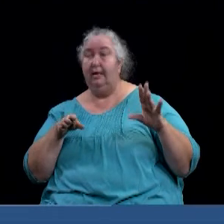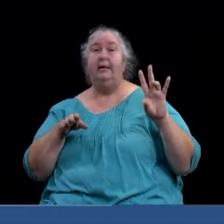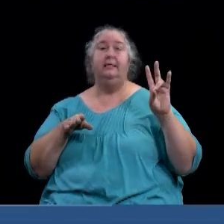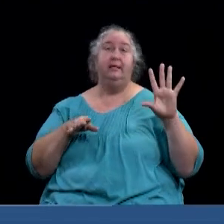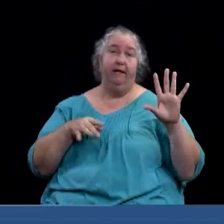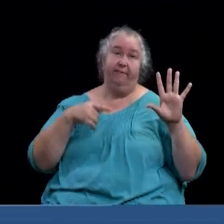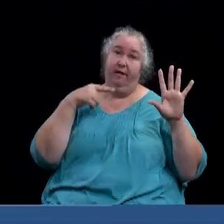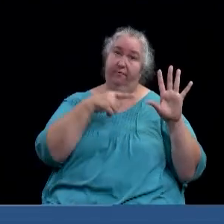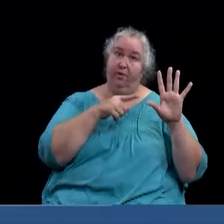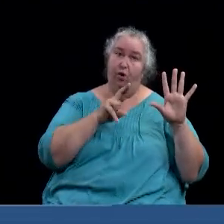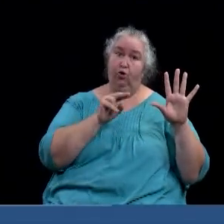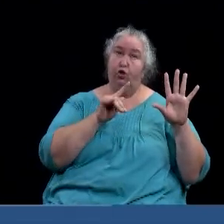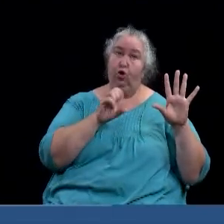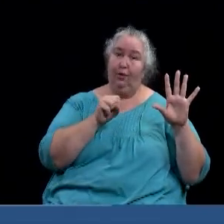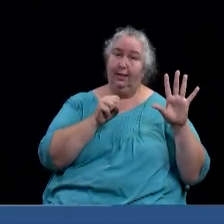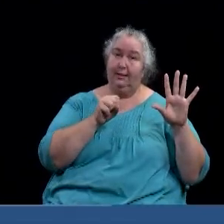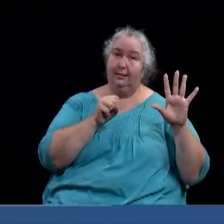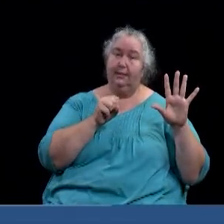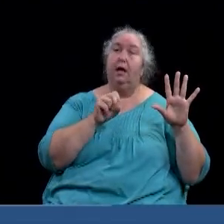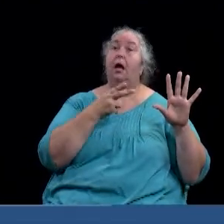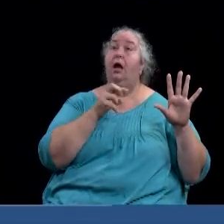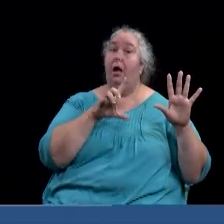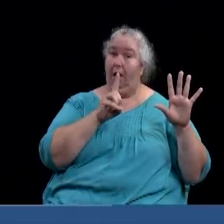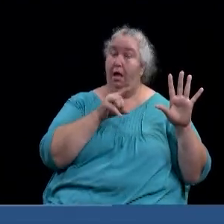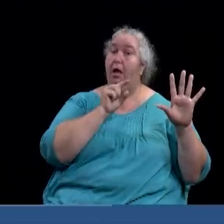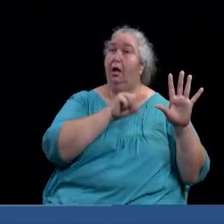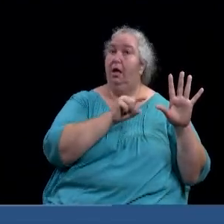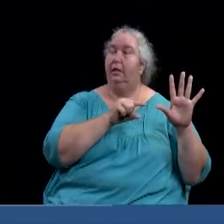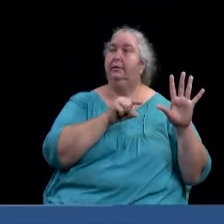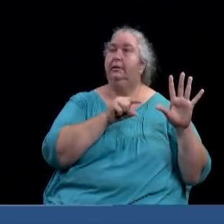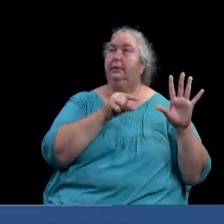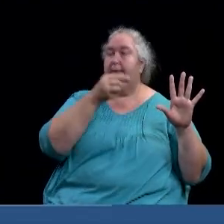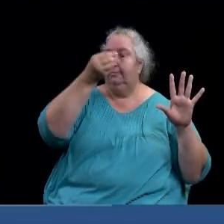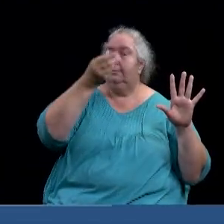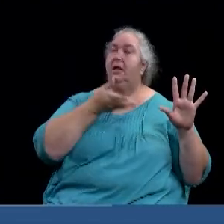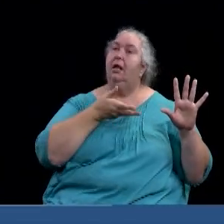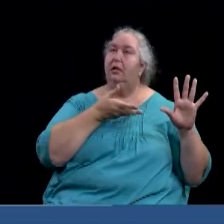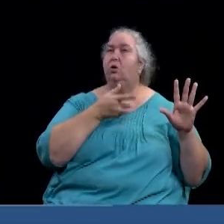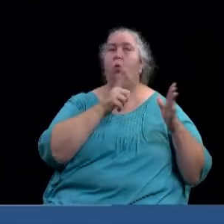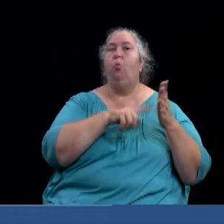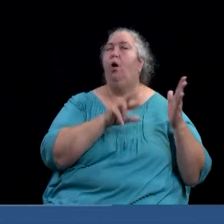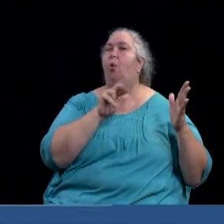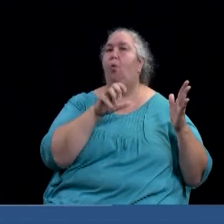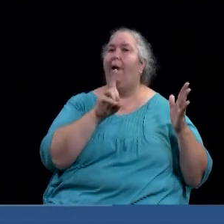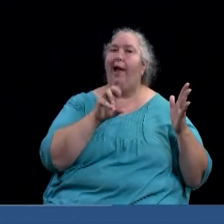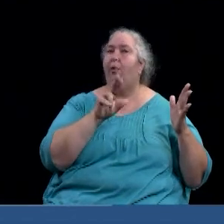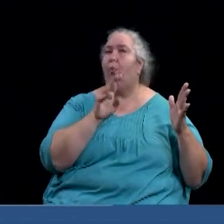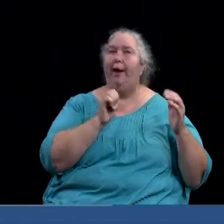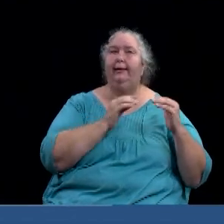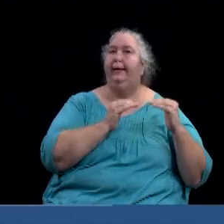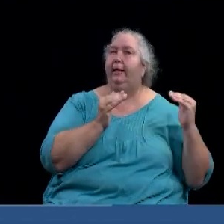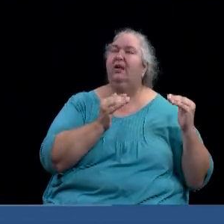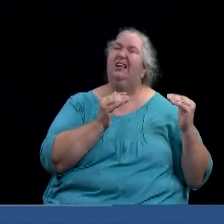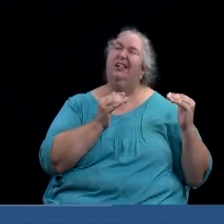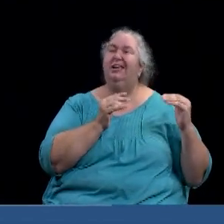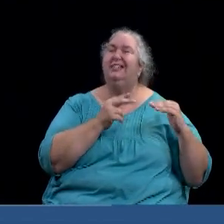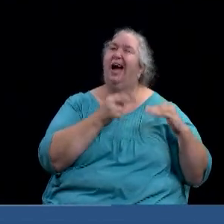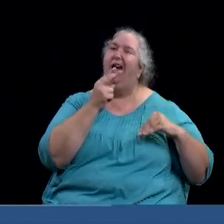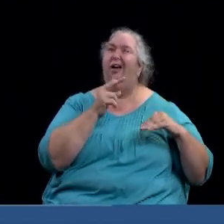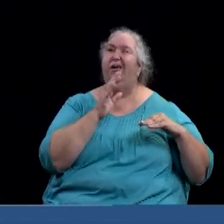still tell us what the RAD rate will be, which is higher than the public housing subsidy. On the